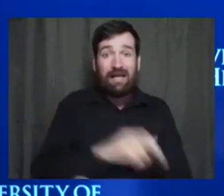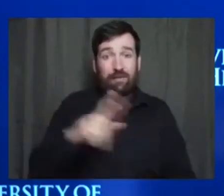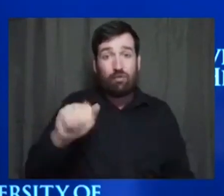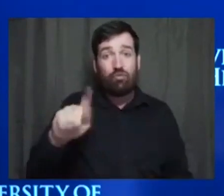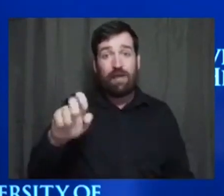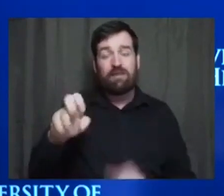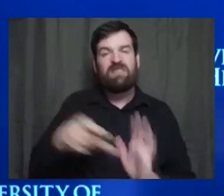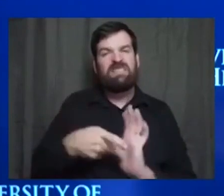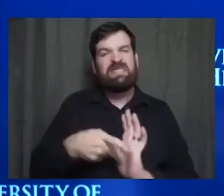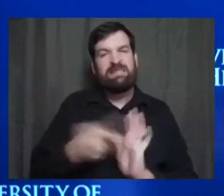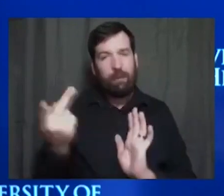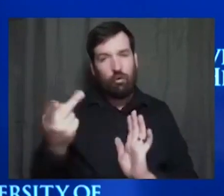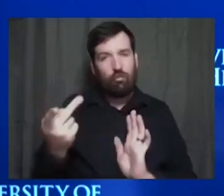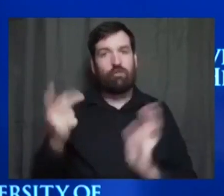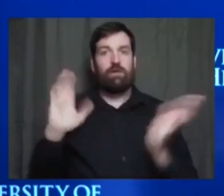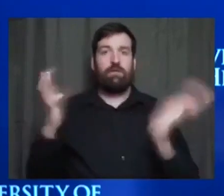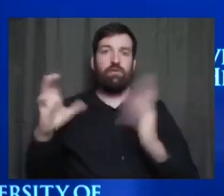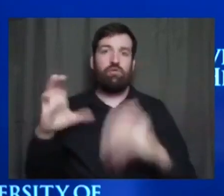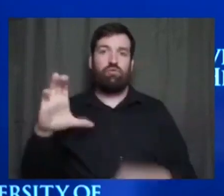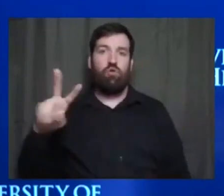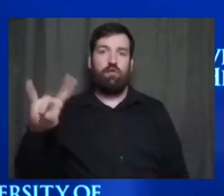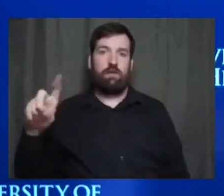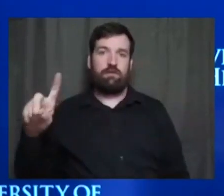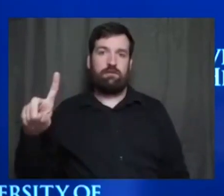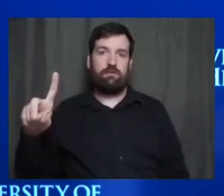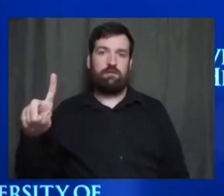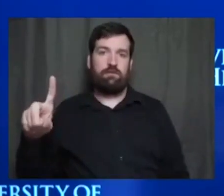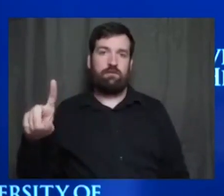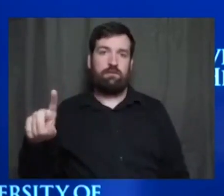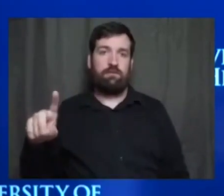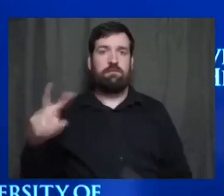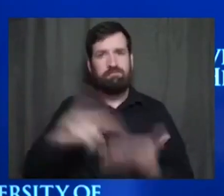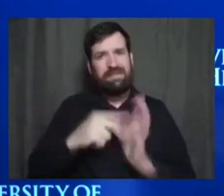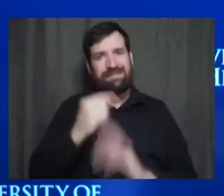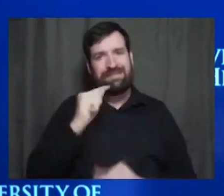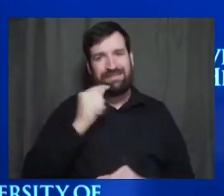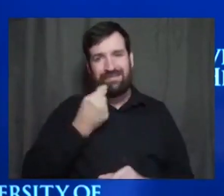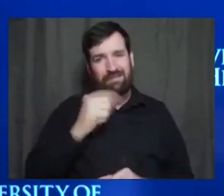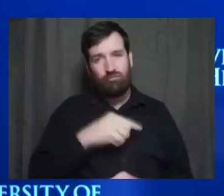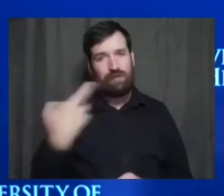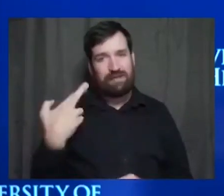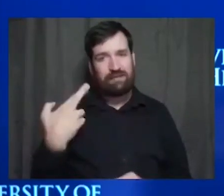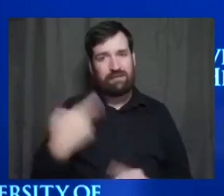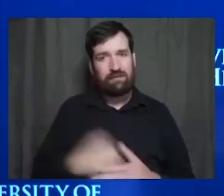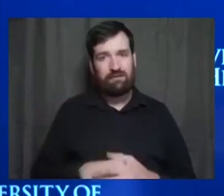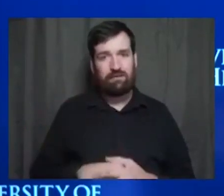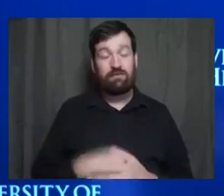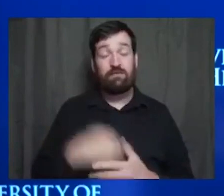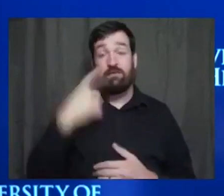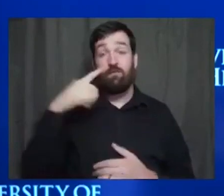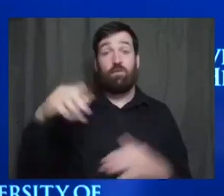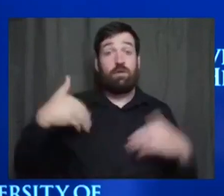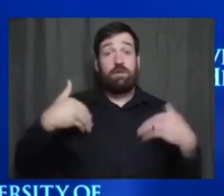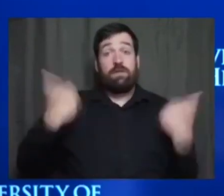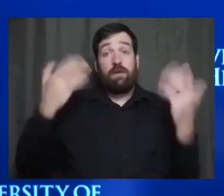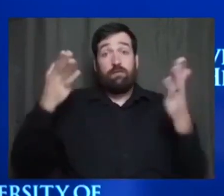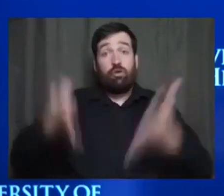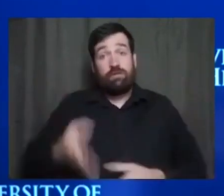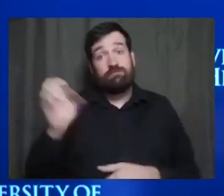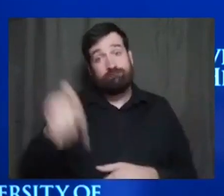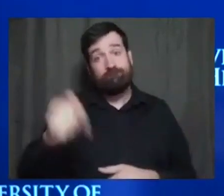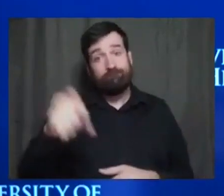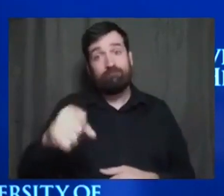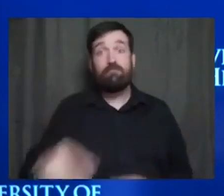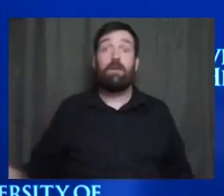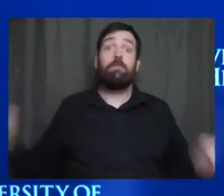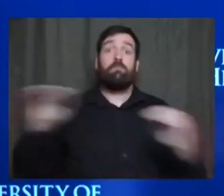of COVID compared to influenza. So you are at significant risk, even a young person, of getting to the hospital, much more than with